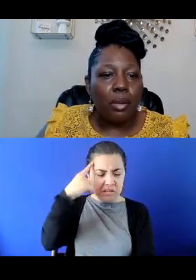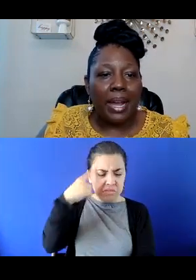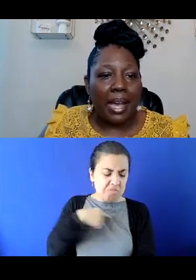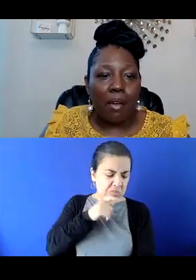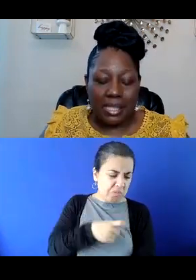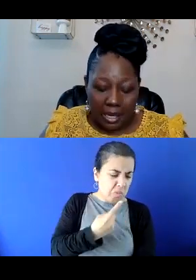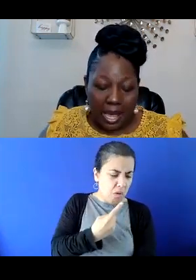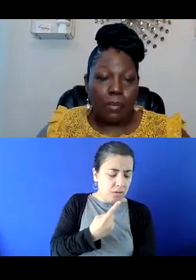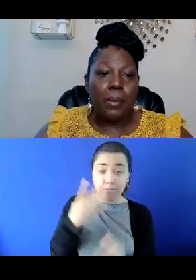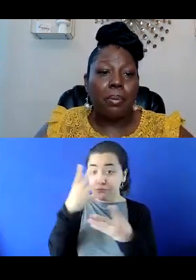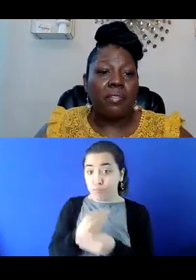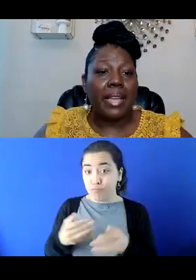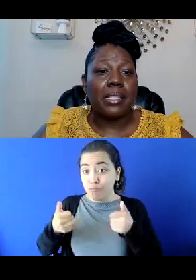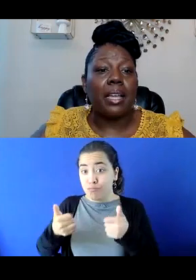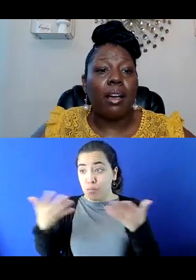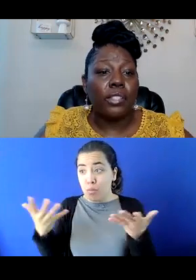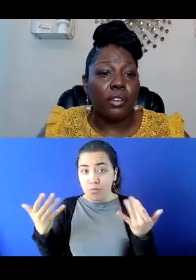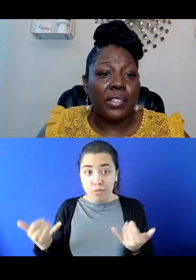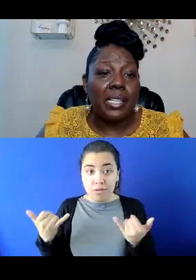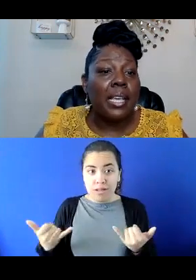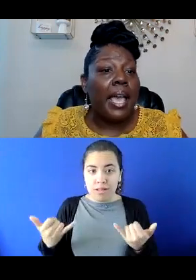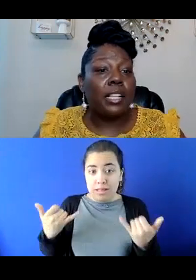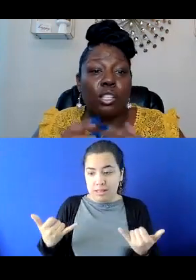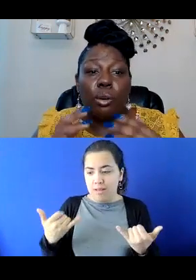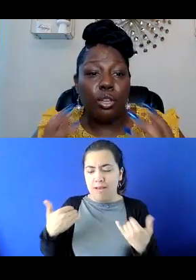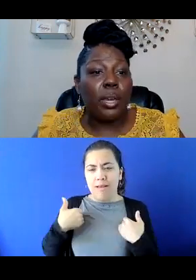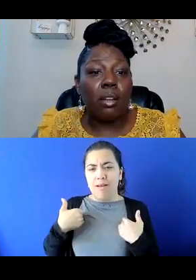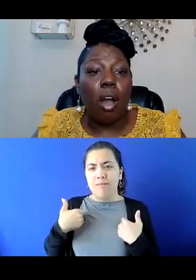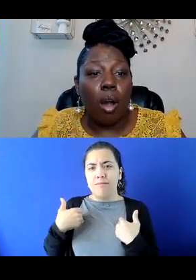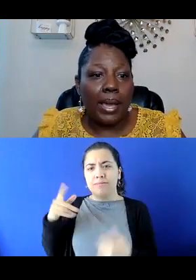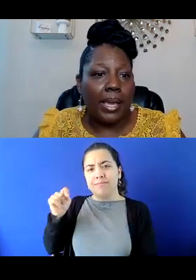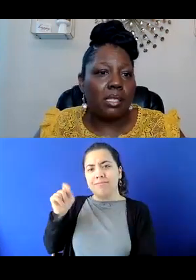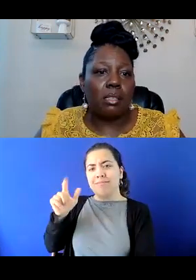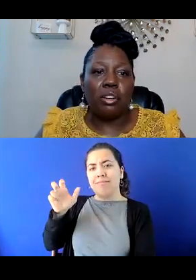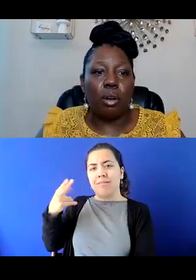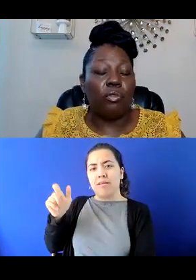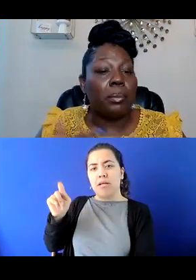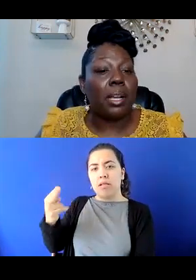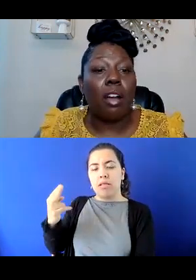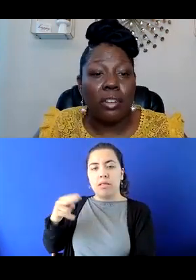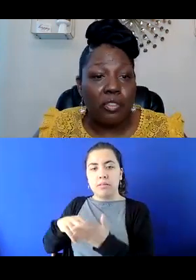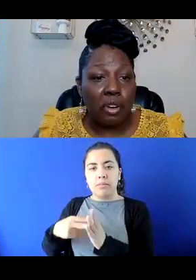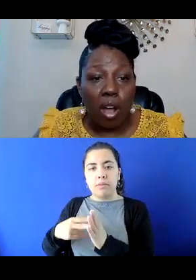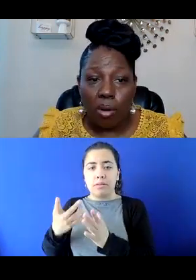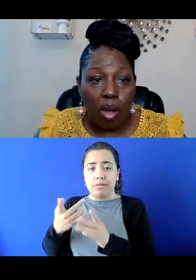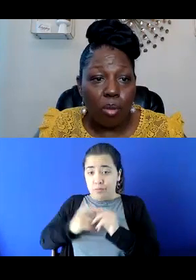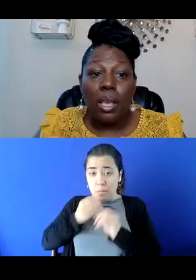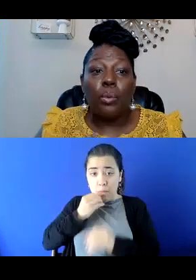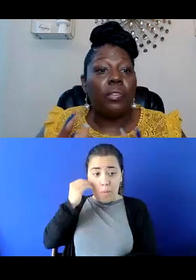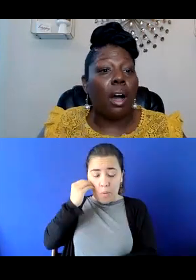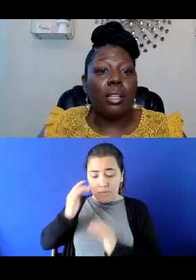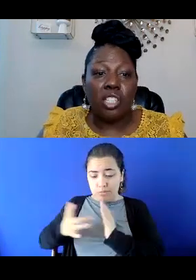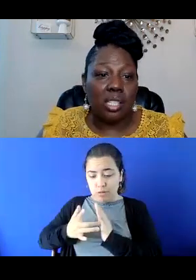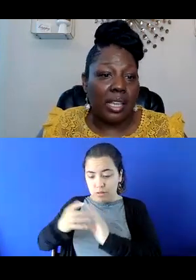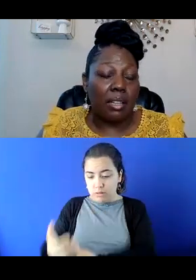beauty right now is that a lot of people provide telehealth services. And so you can always, you know, from the comfort of your own home,